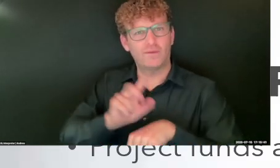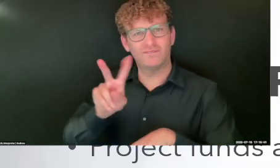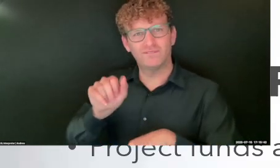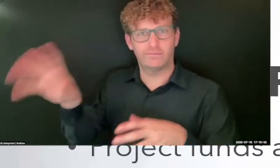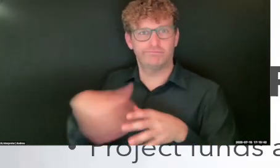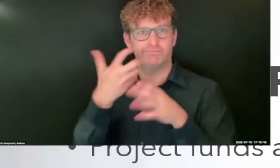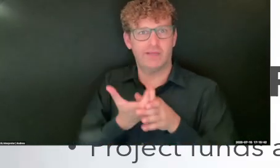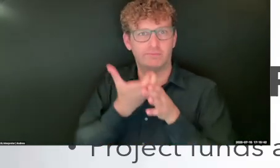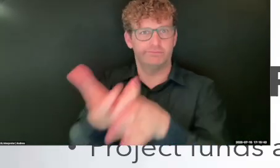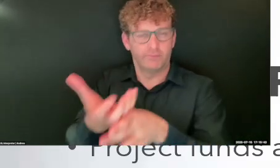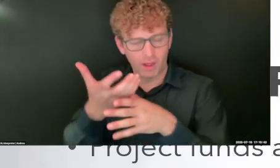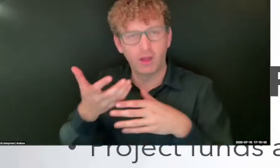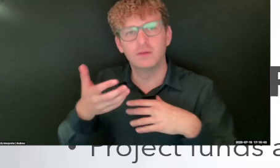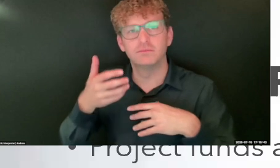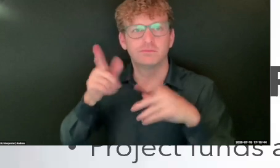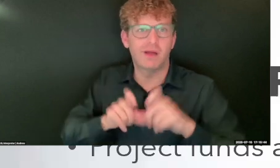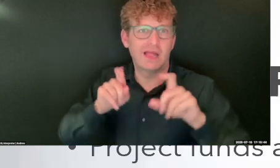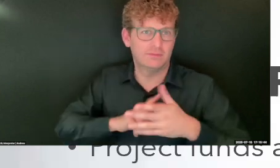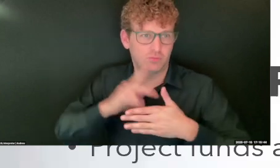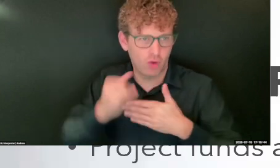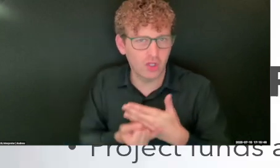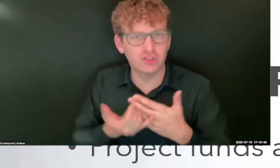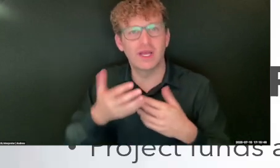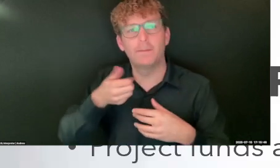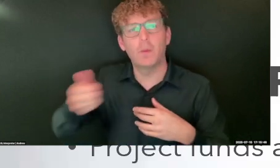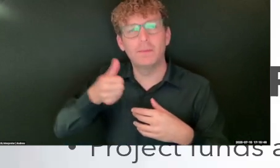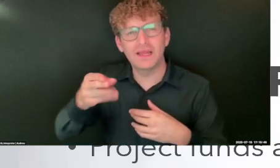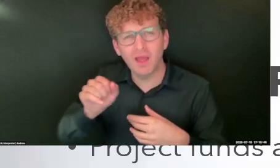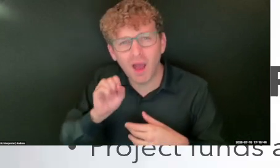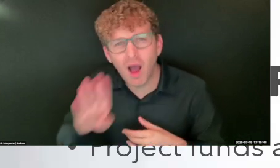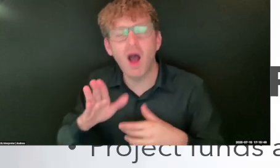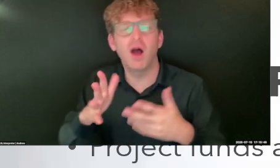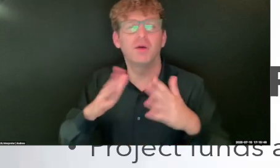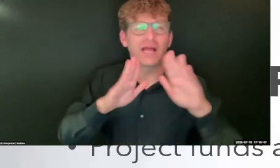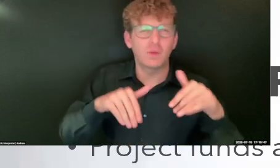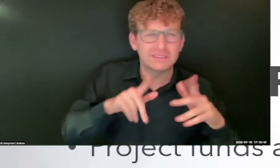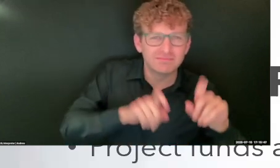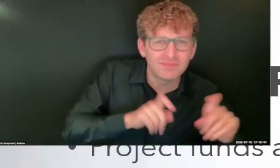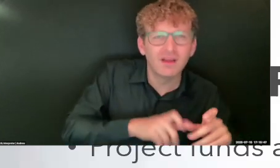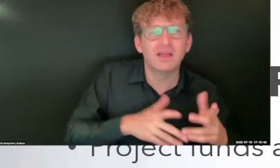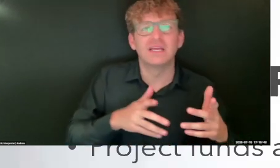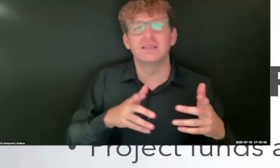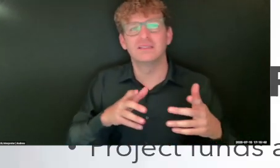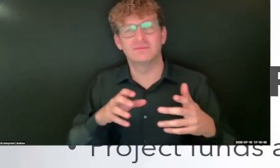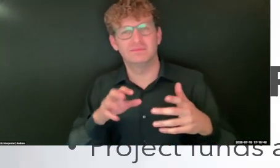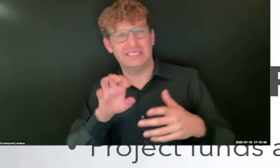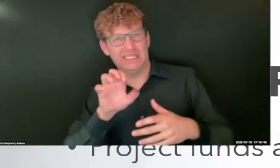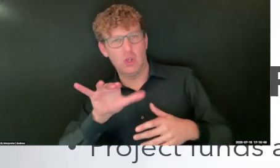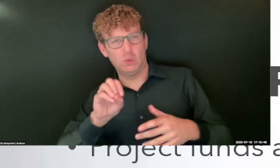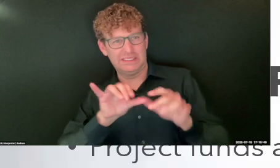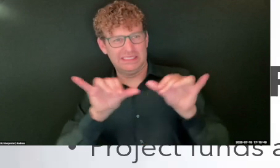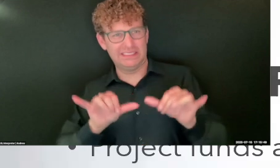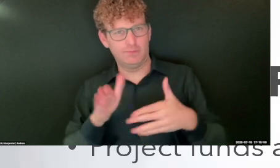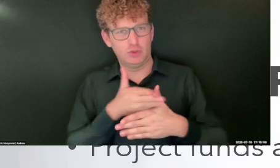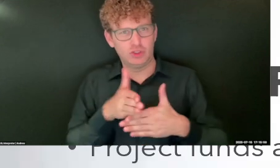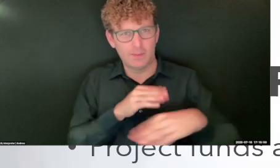the San Joaquin Valley, Liftline Paratransit Dial-a-Ride EV Transition Program, and Valley